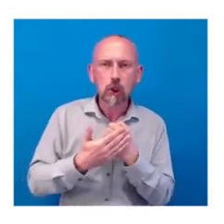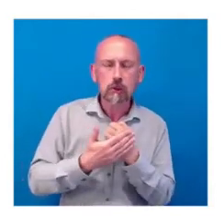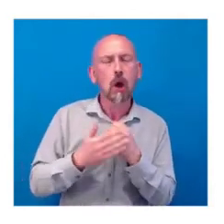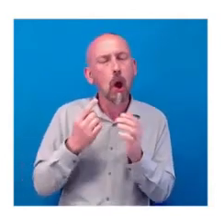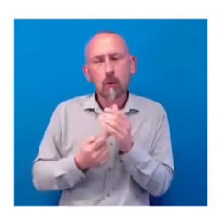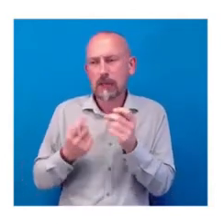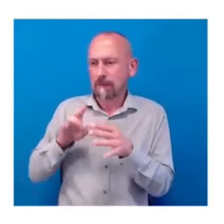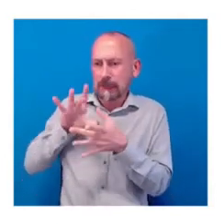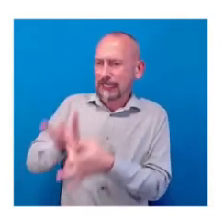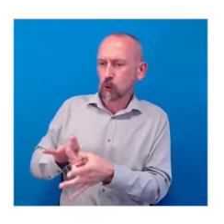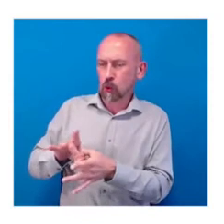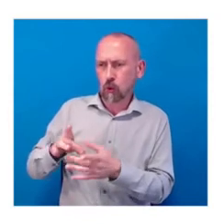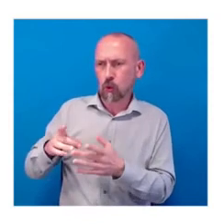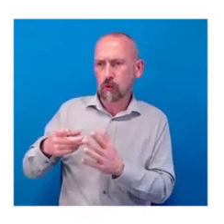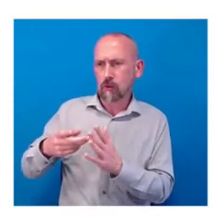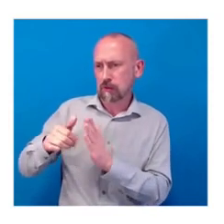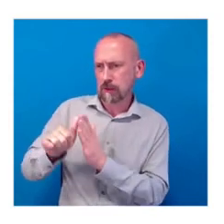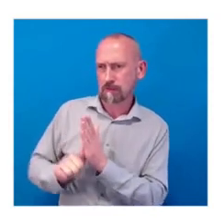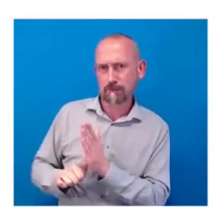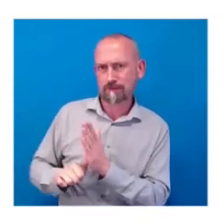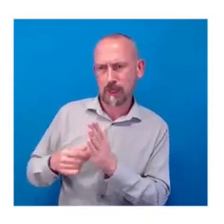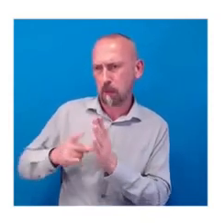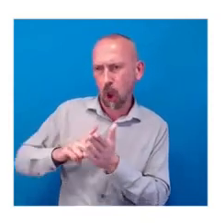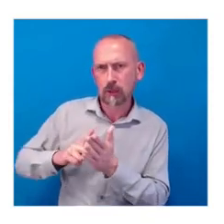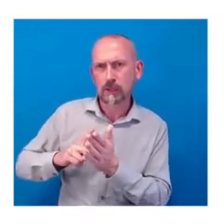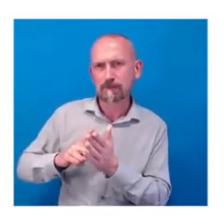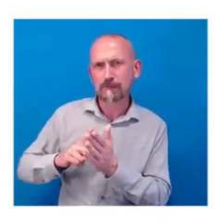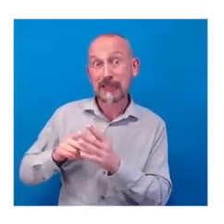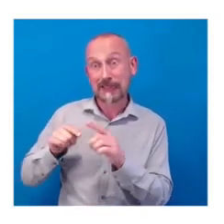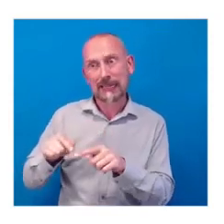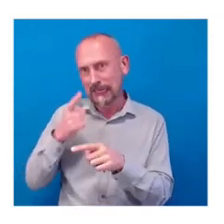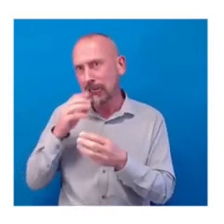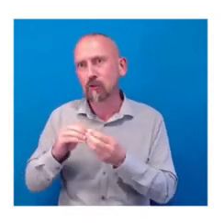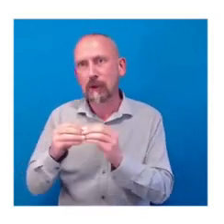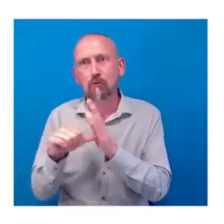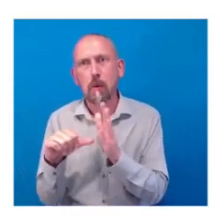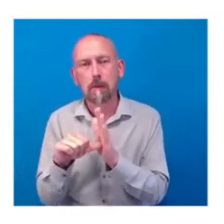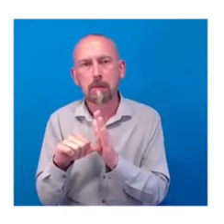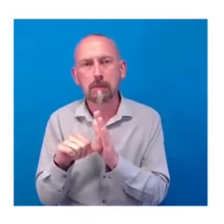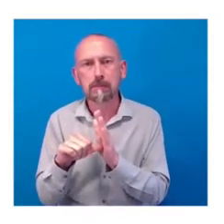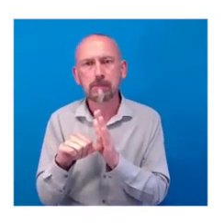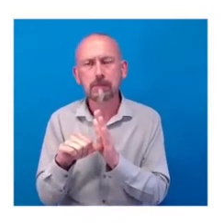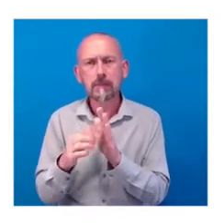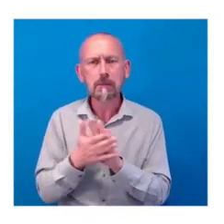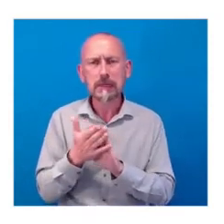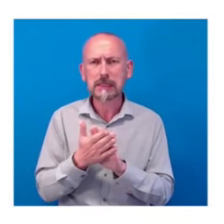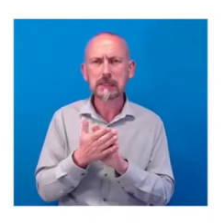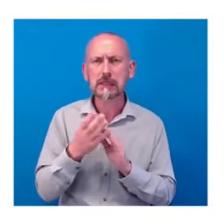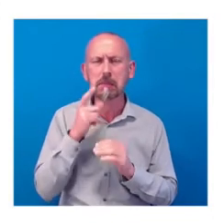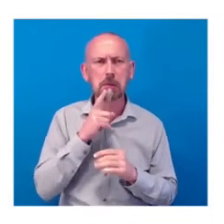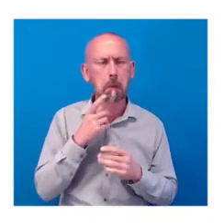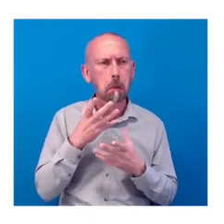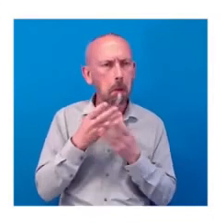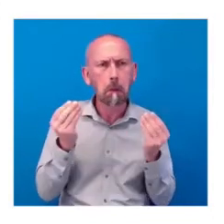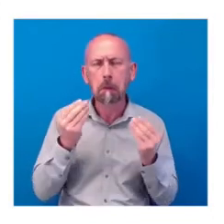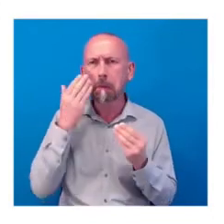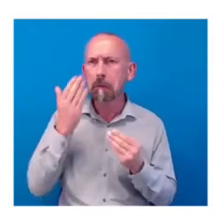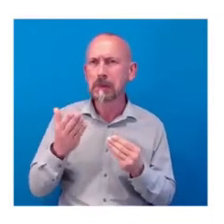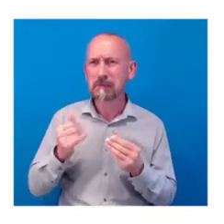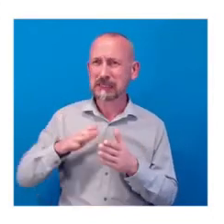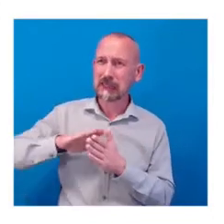that this is problematic. It can create issues about what's left out of the audio description, you know, with a kind of